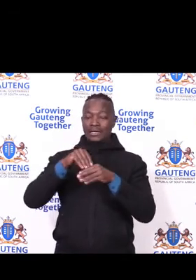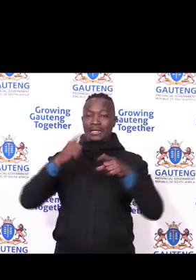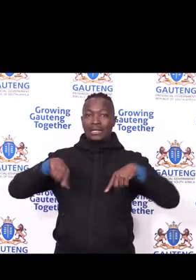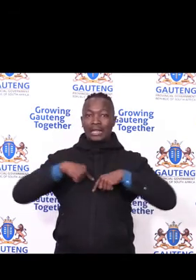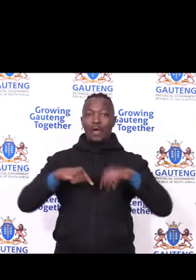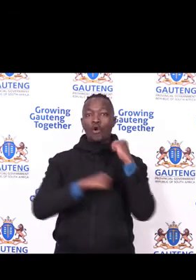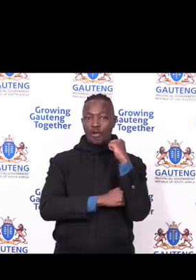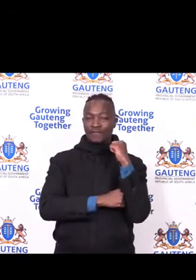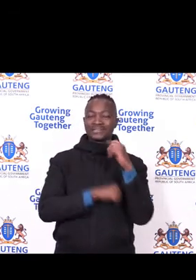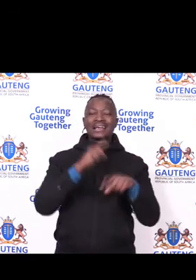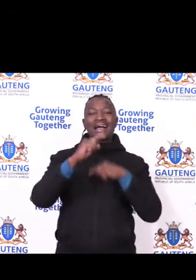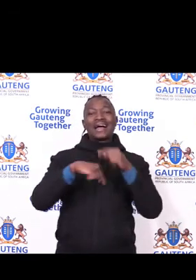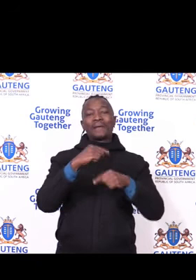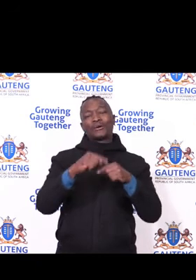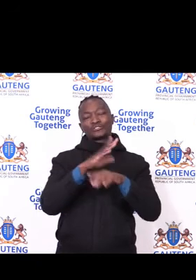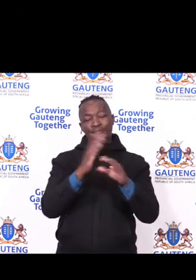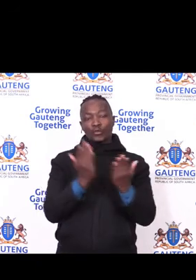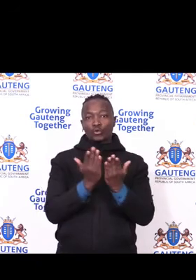In terms of school-based, it's